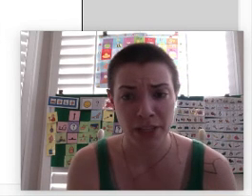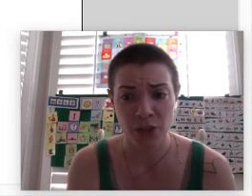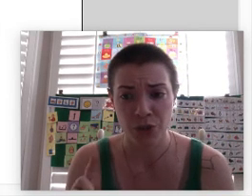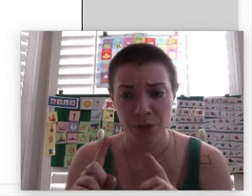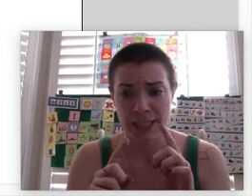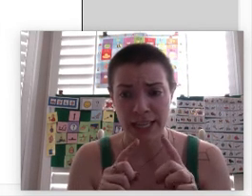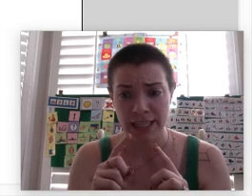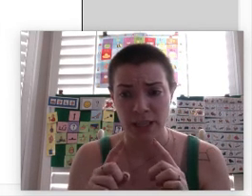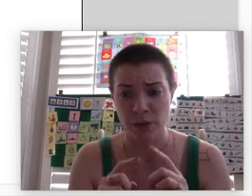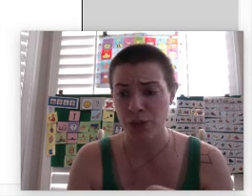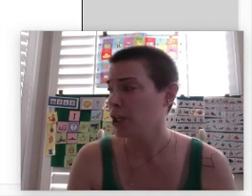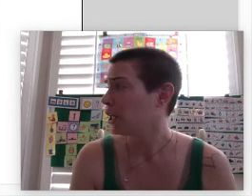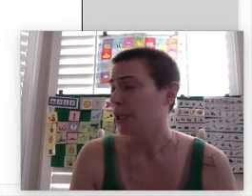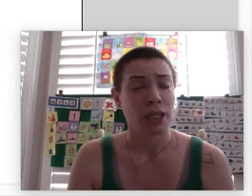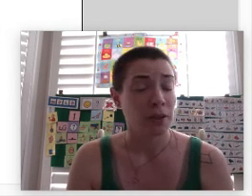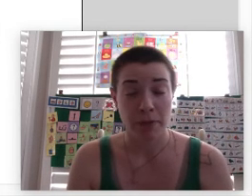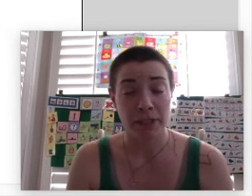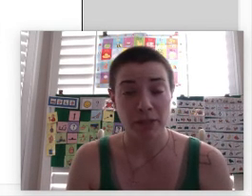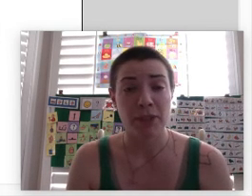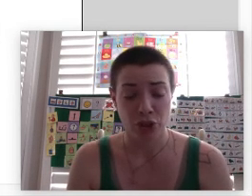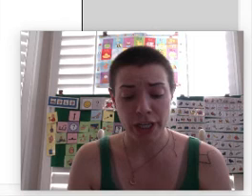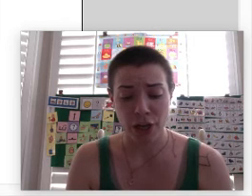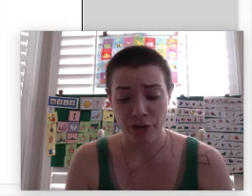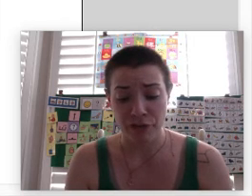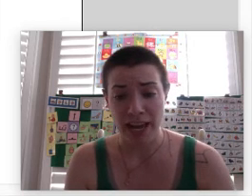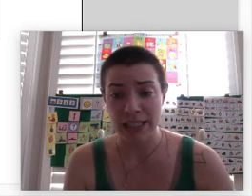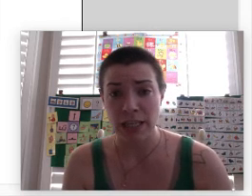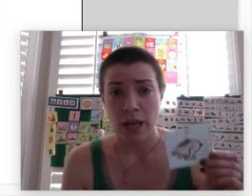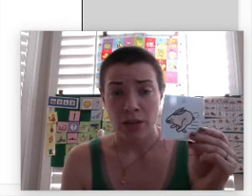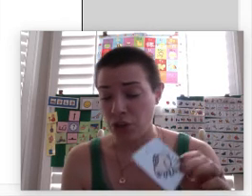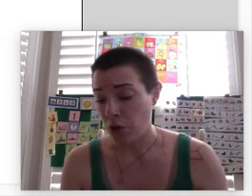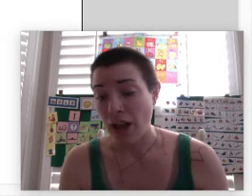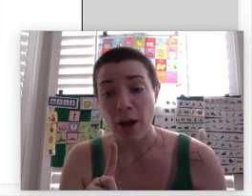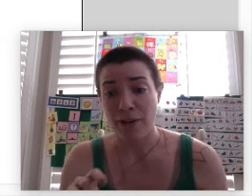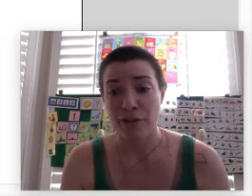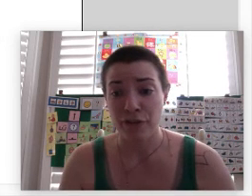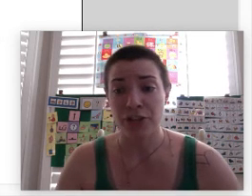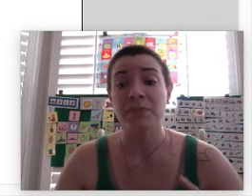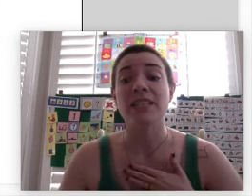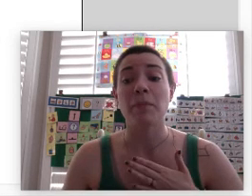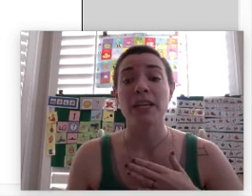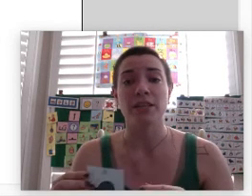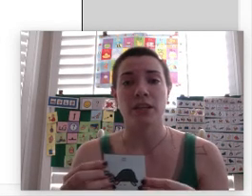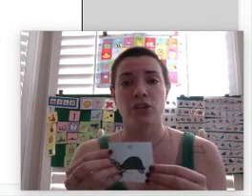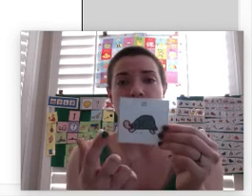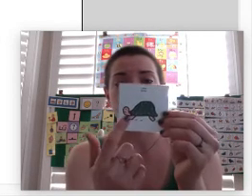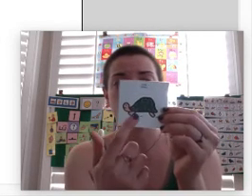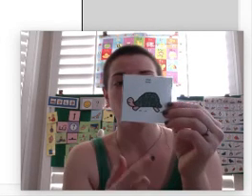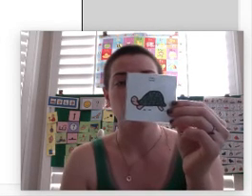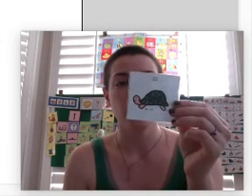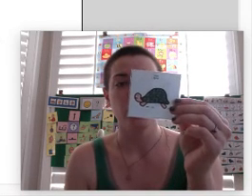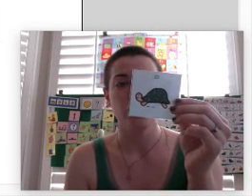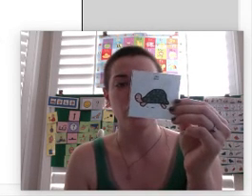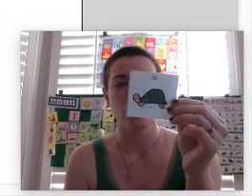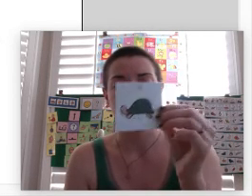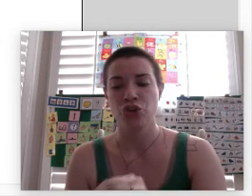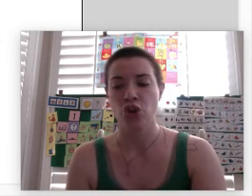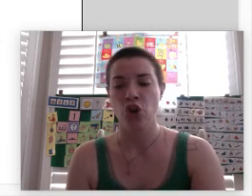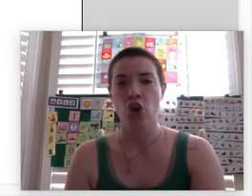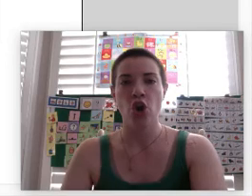Now, because we're doing sign language, it might be a little bit tricky to go fast. So how about first, Miss Dominique is gonna try going really